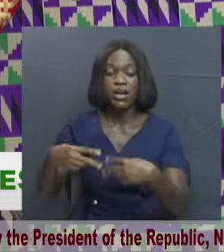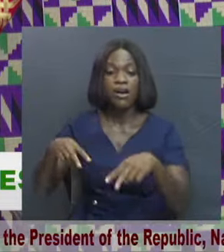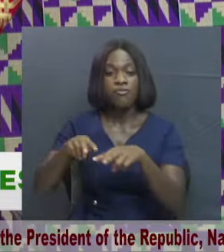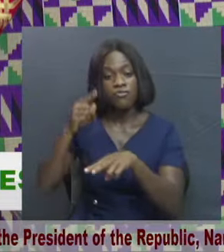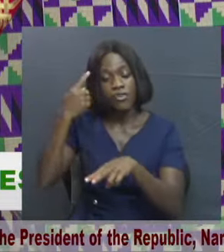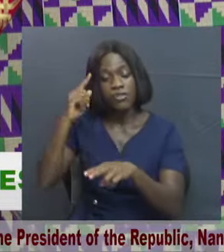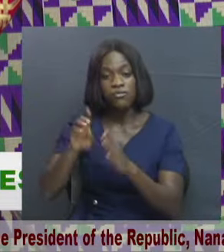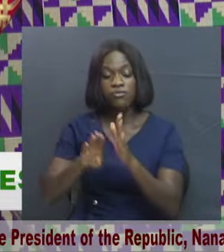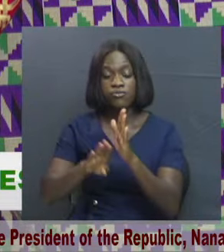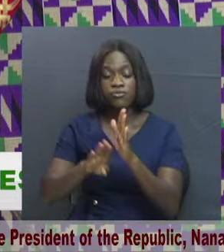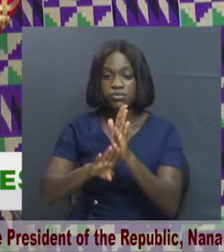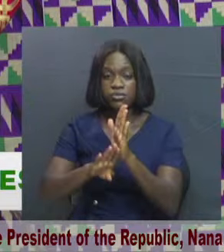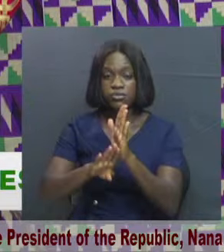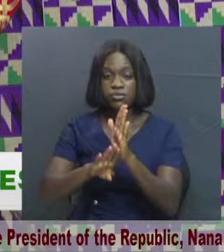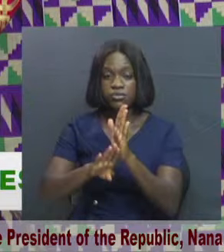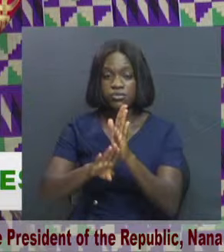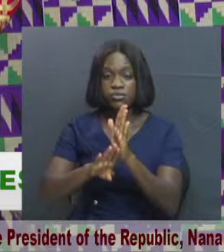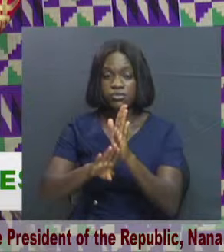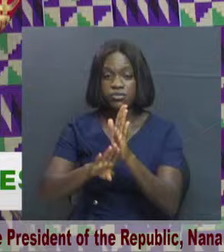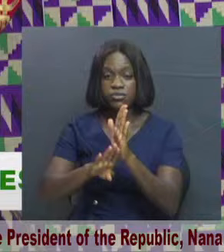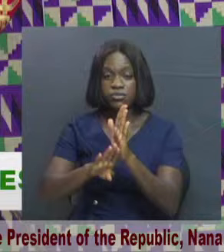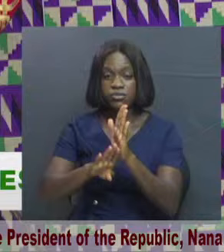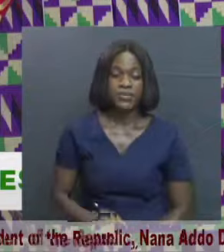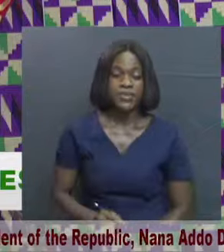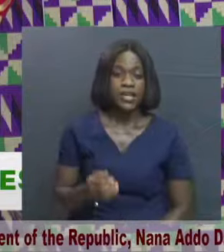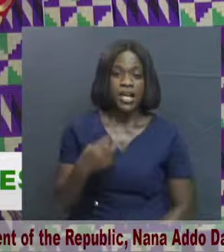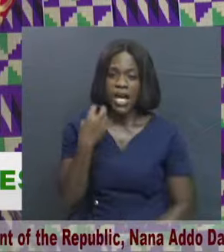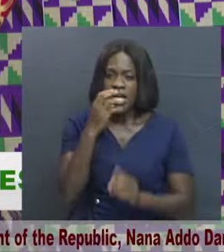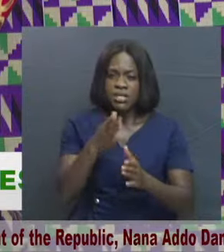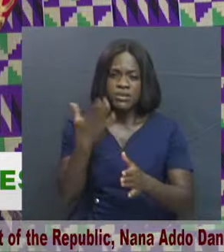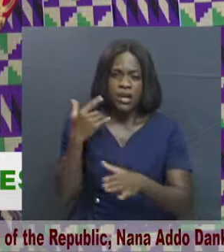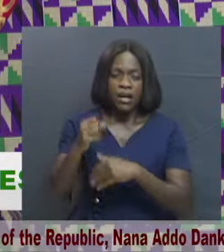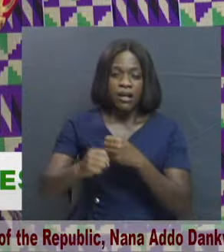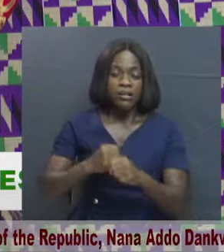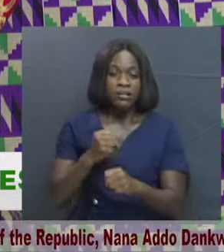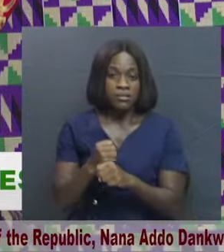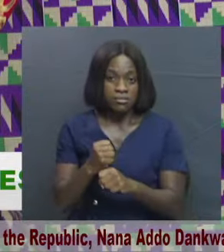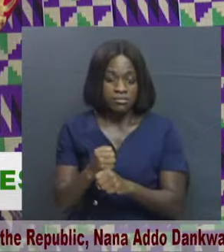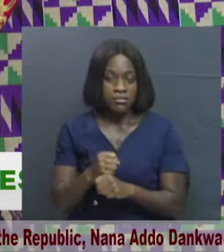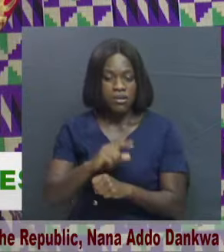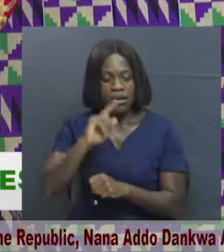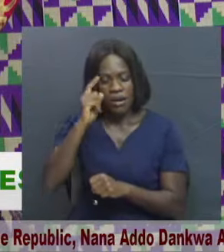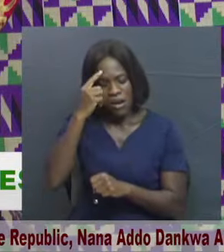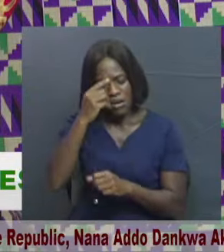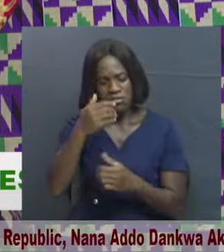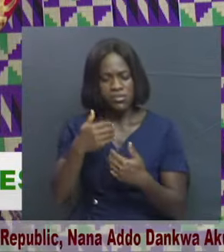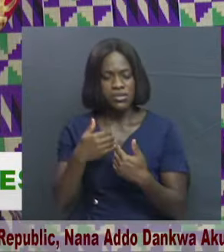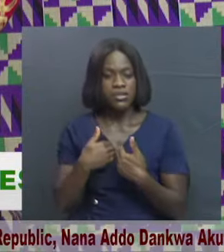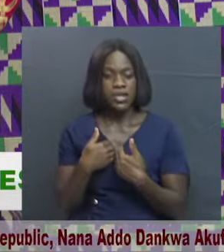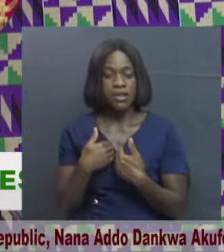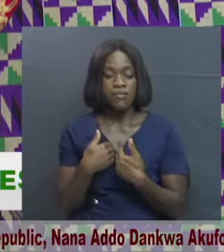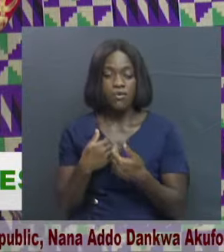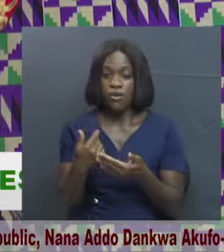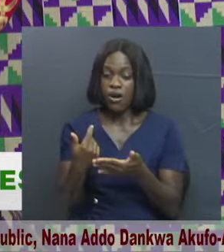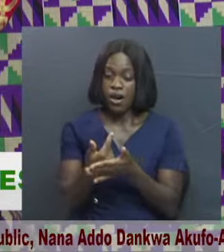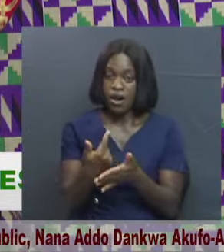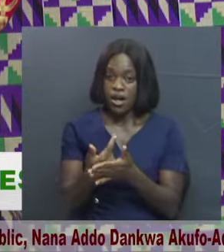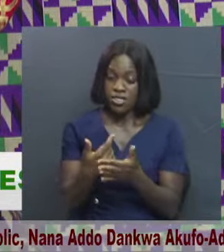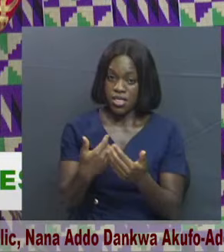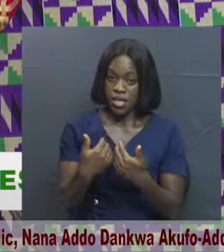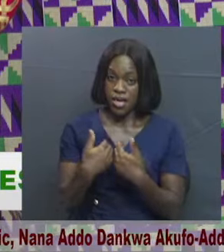our development speaker last year government regained her position Ghana regained her